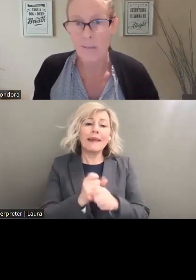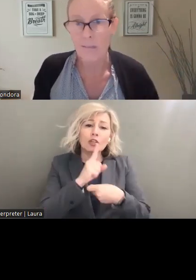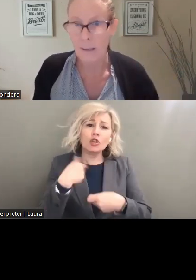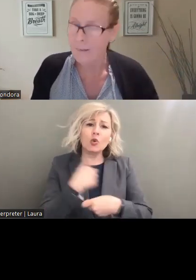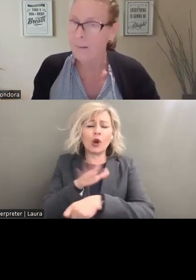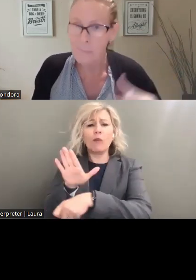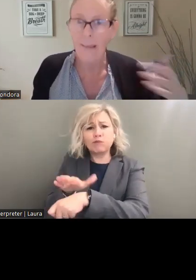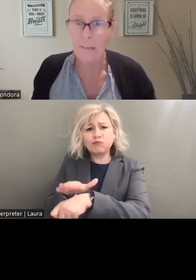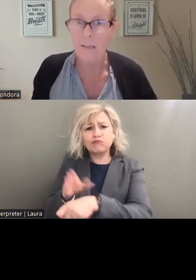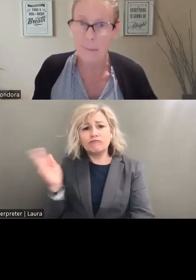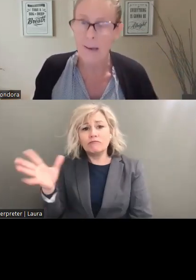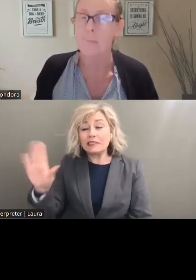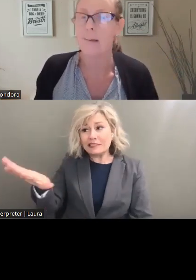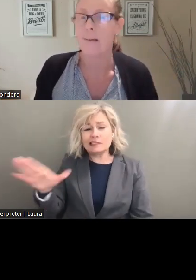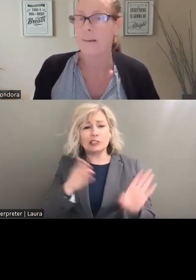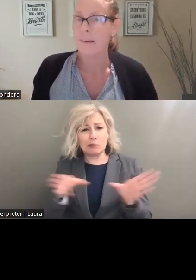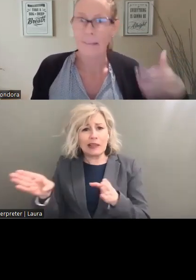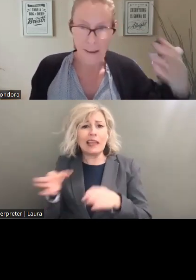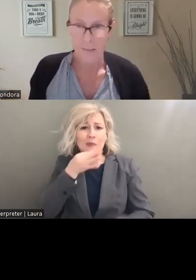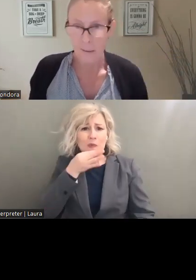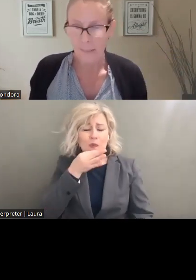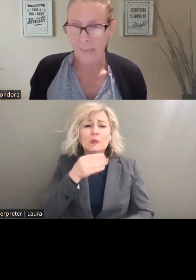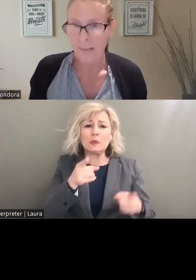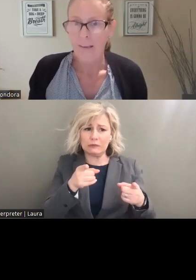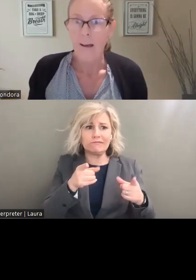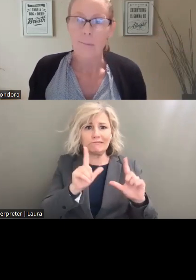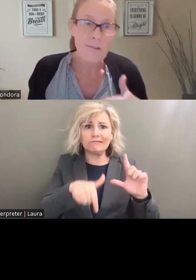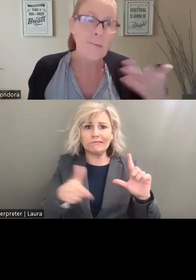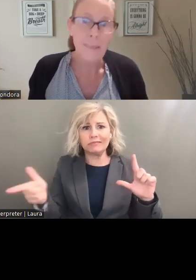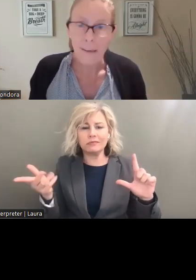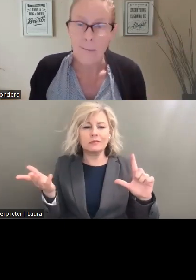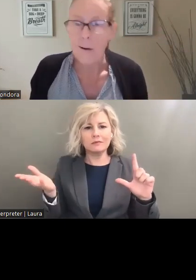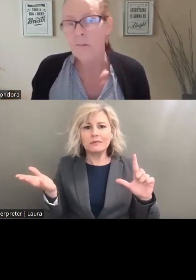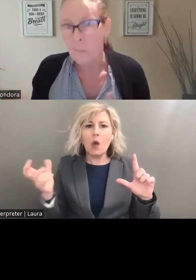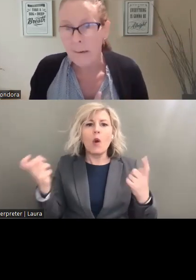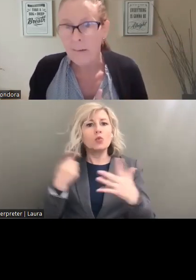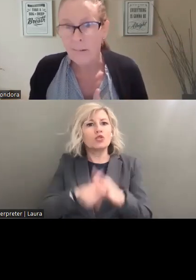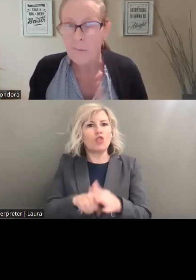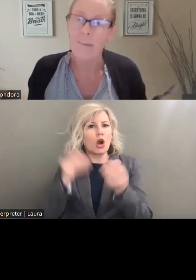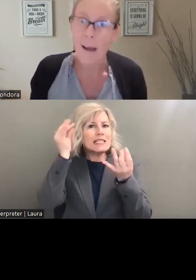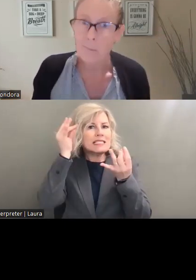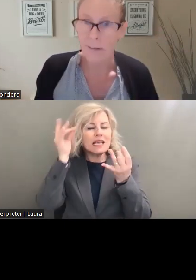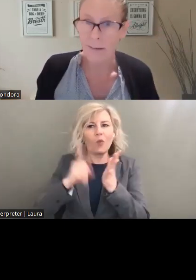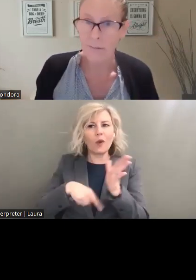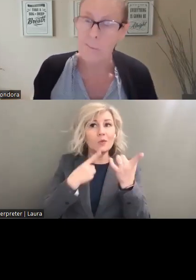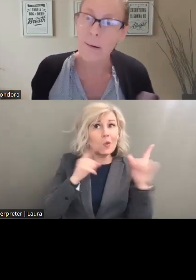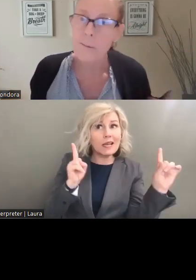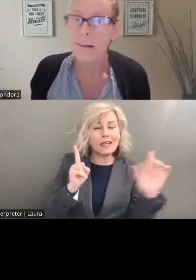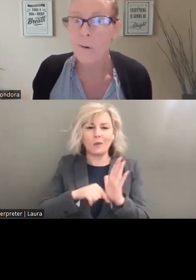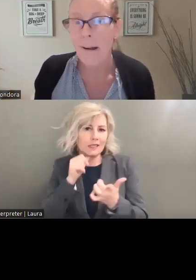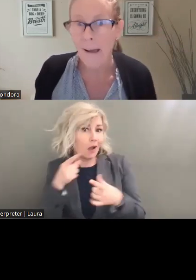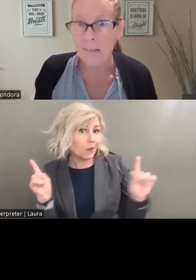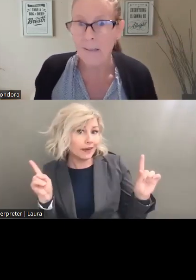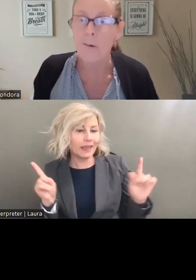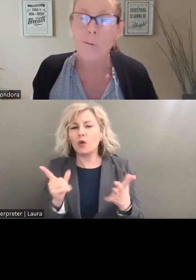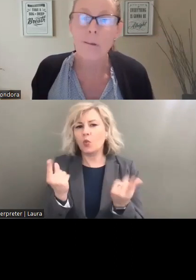and a notice, like your plan is coming up in the next month. I want you to be thinking about what's working for you, what's not working for you. Where do you want to